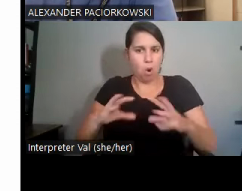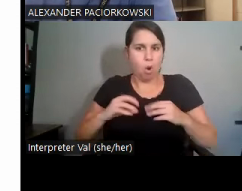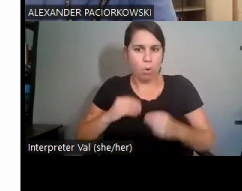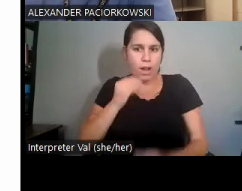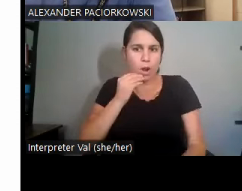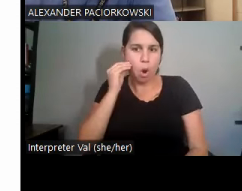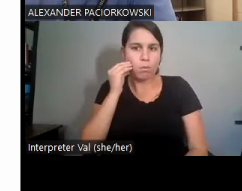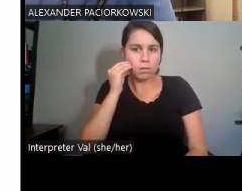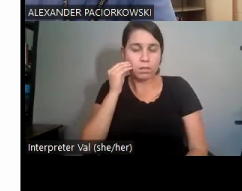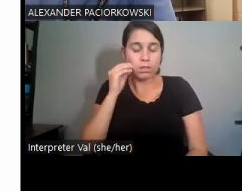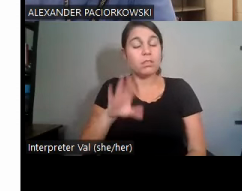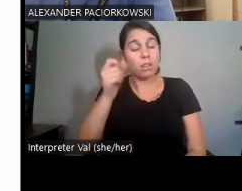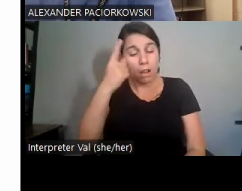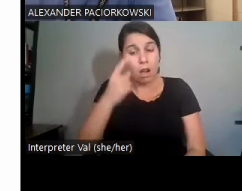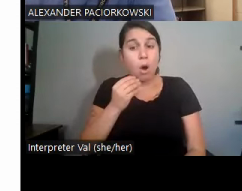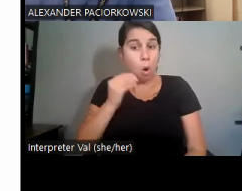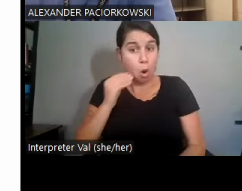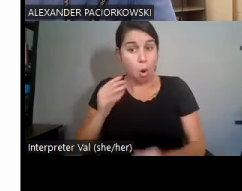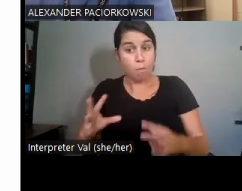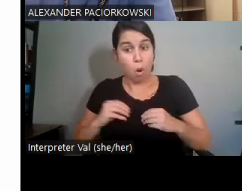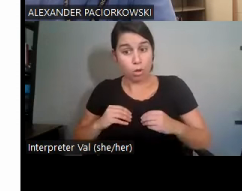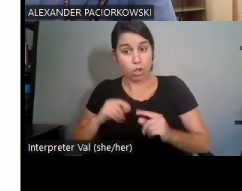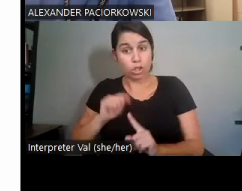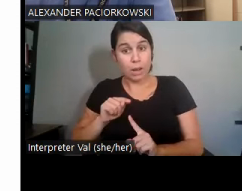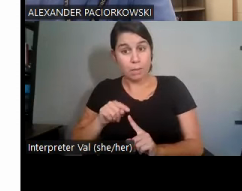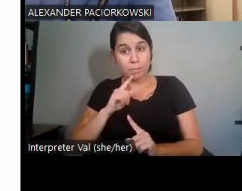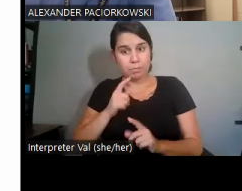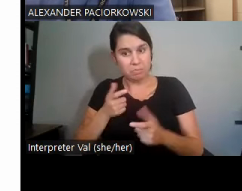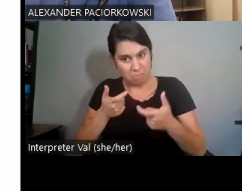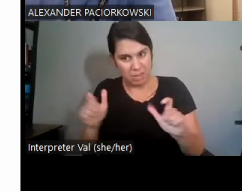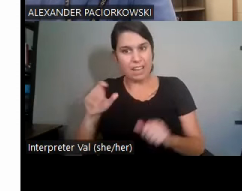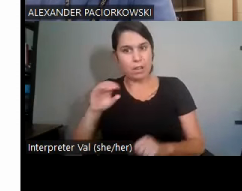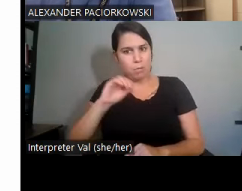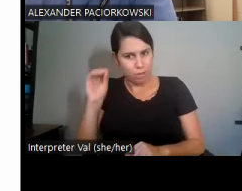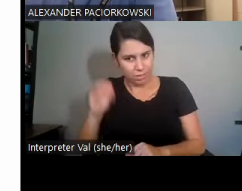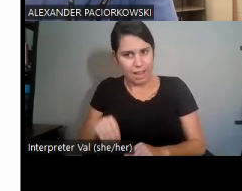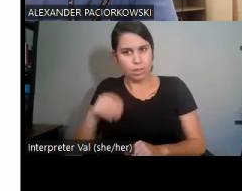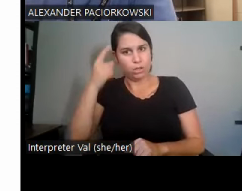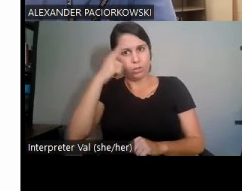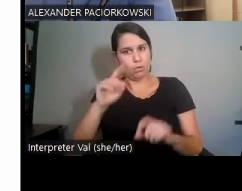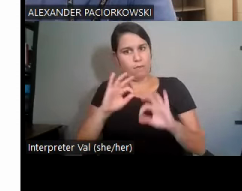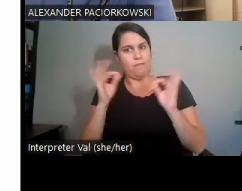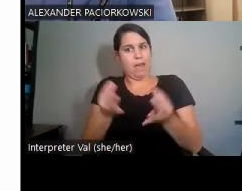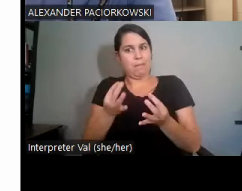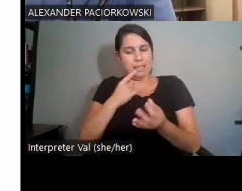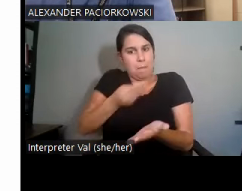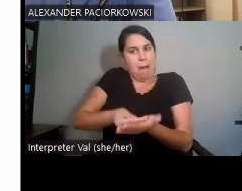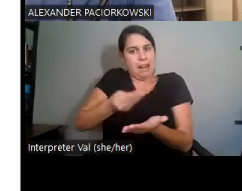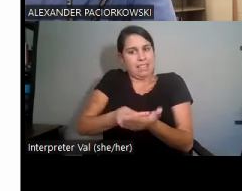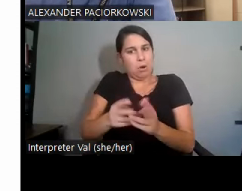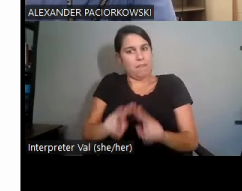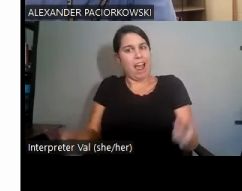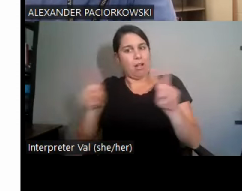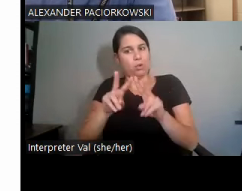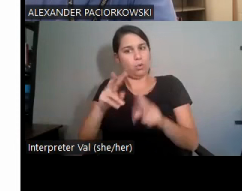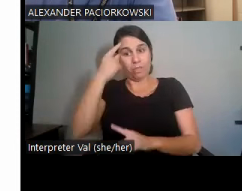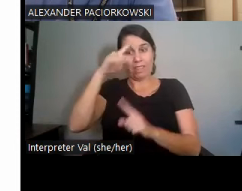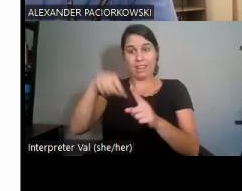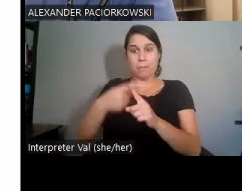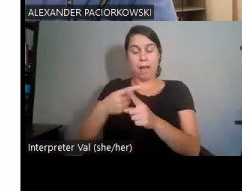a significant percentage of a family's overall monetary value, if you think of in terms